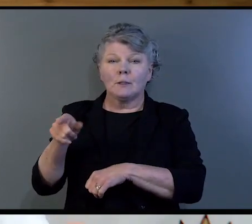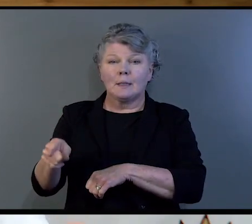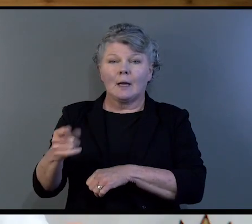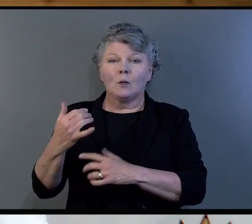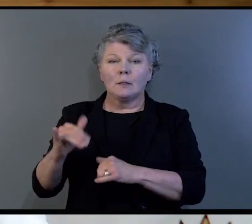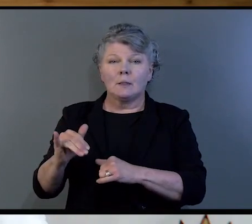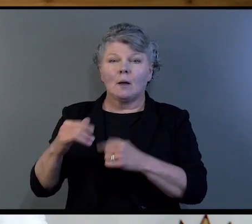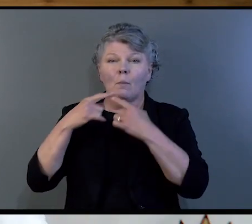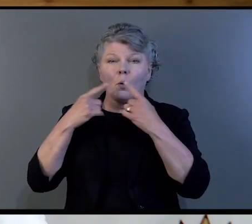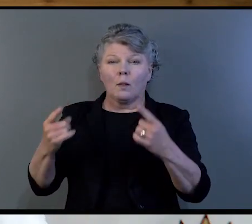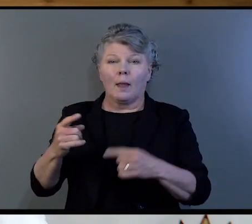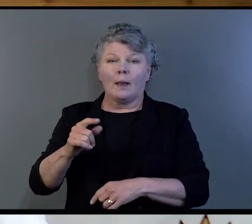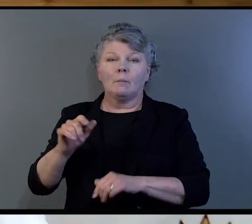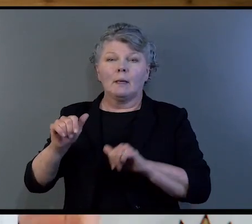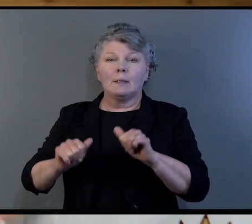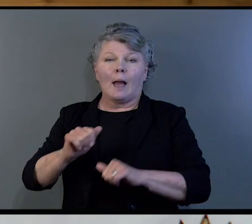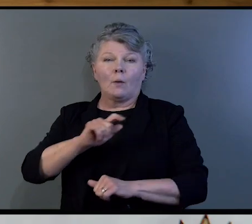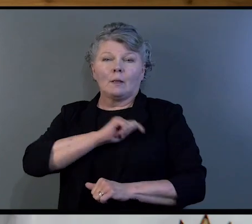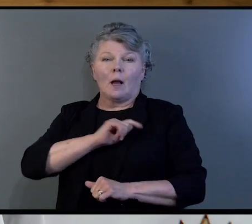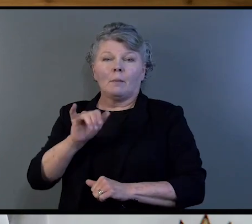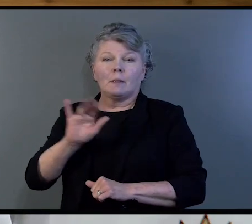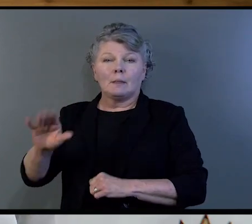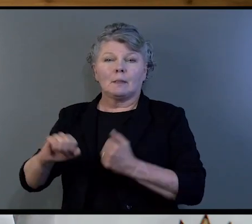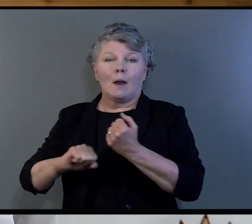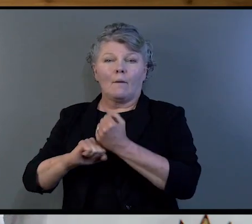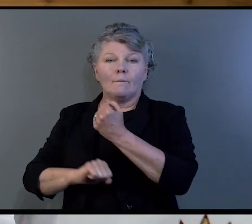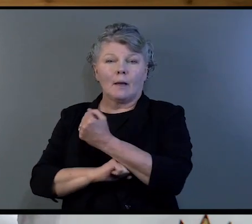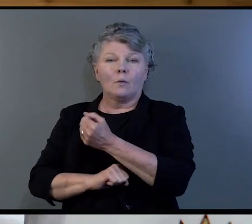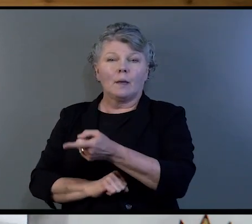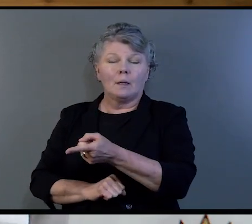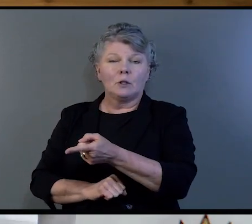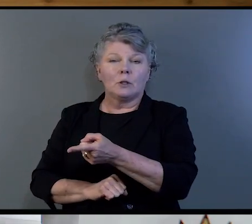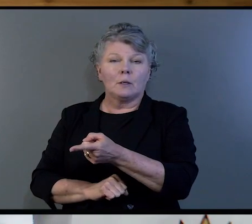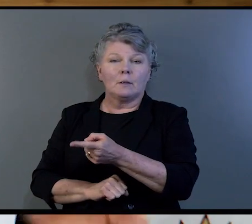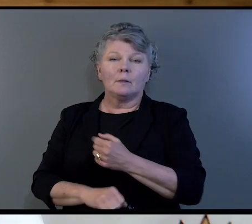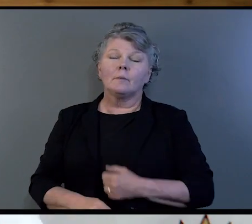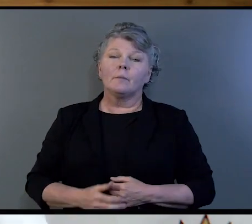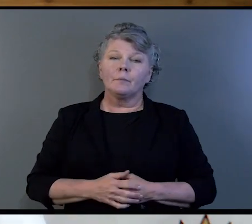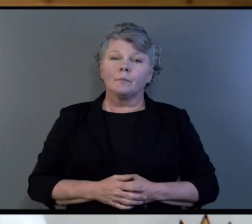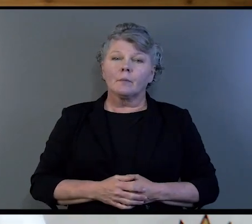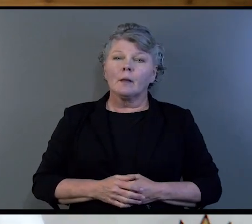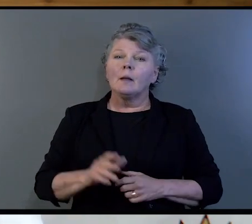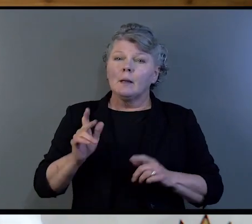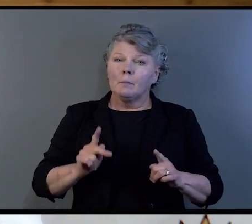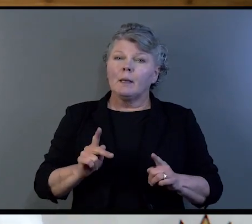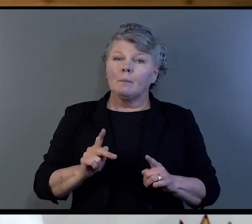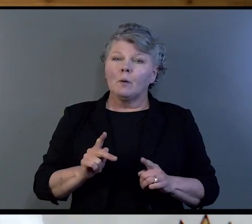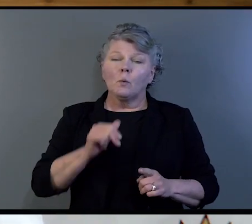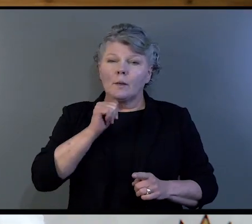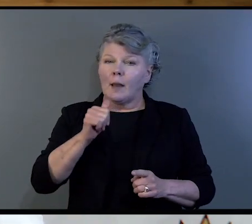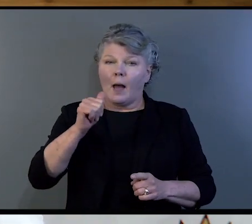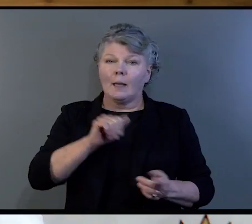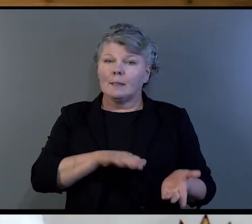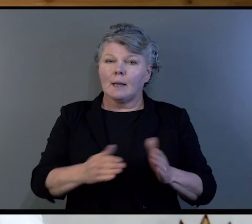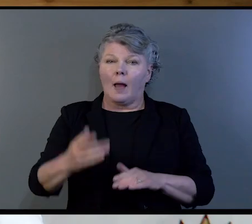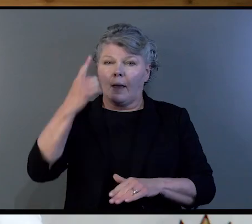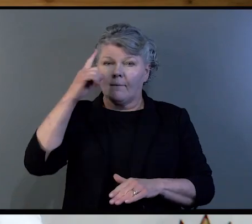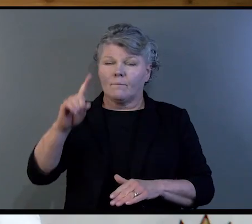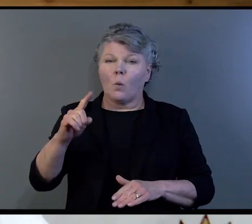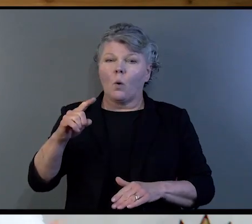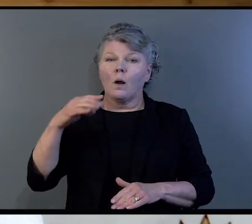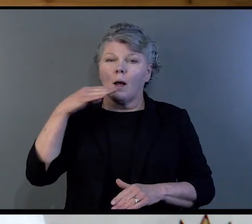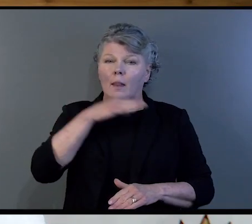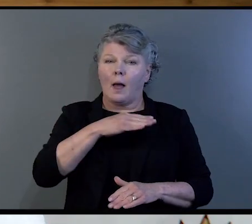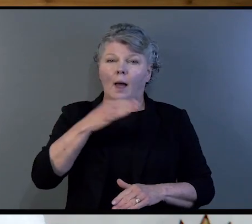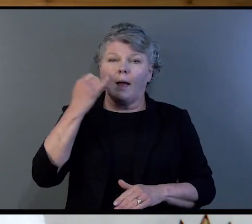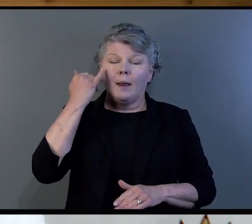their founder. People will die for a lie if they believe it is true, but they will not die for a lie if they know that it's not